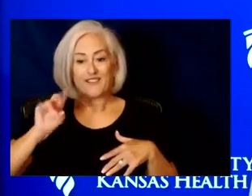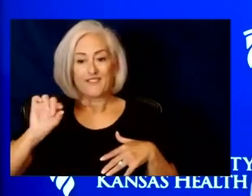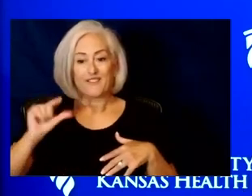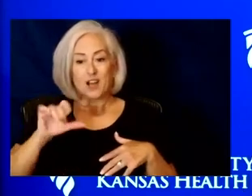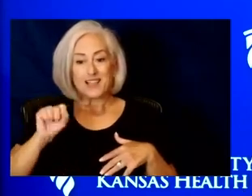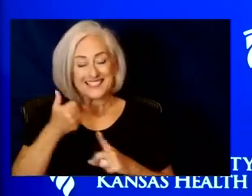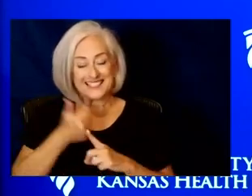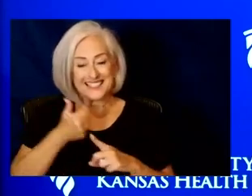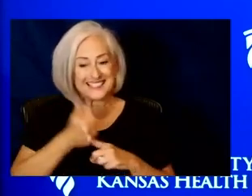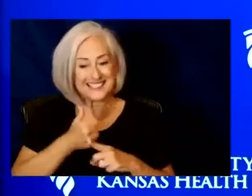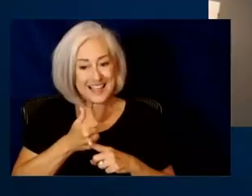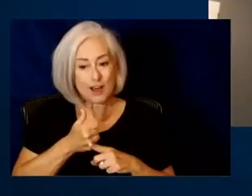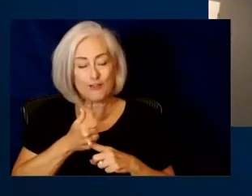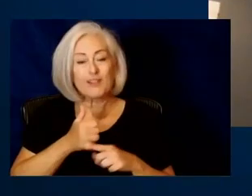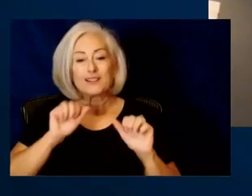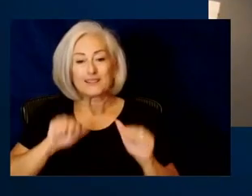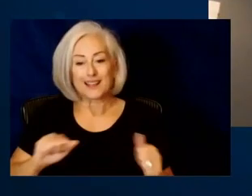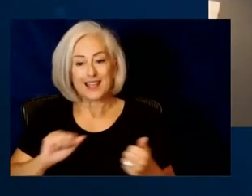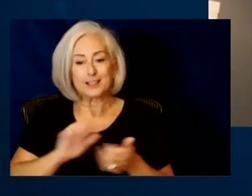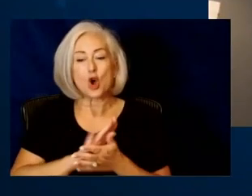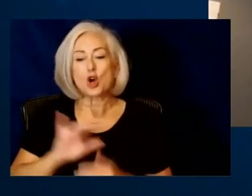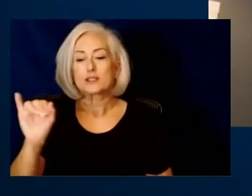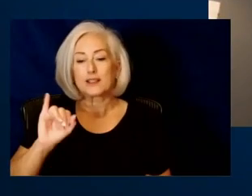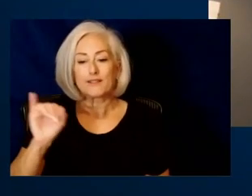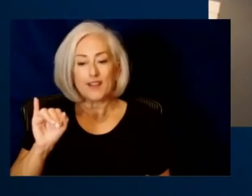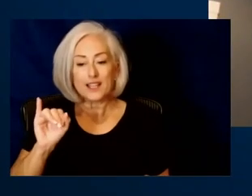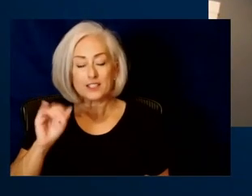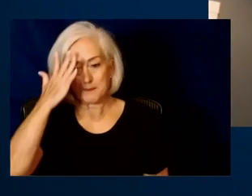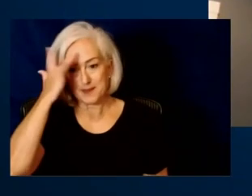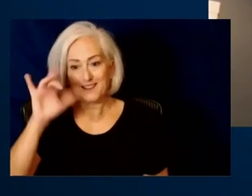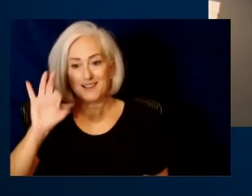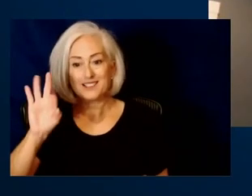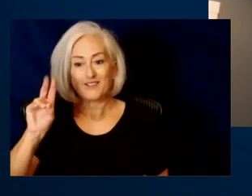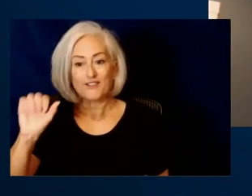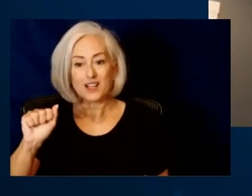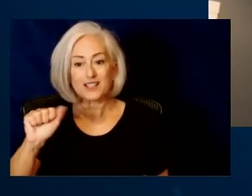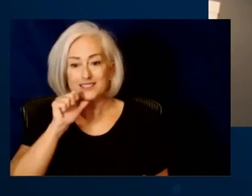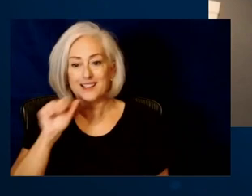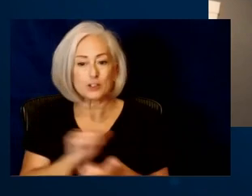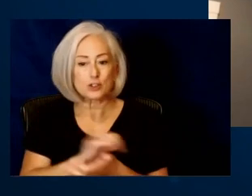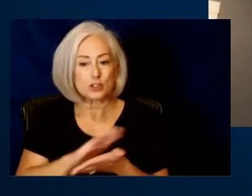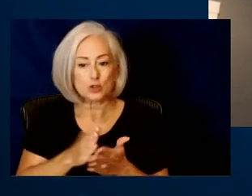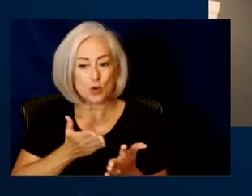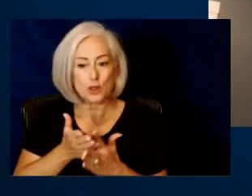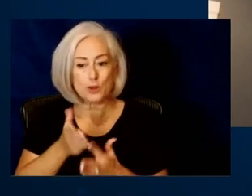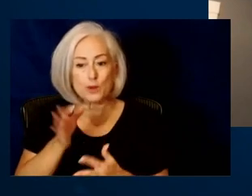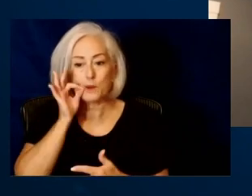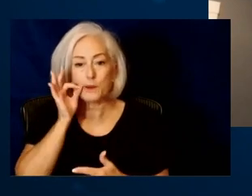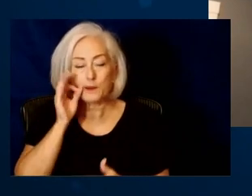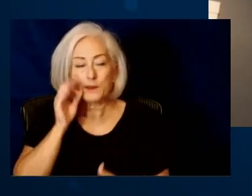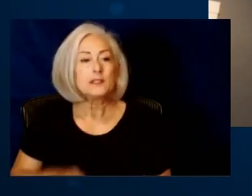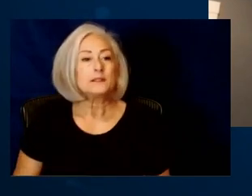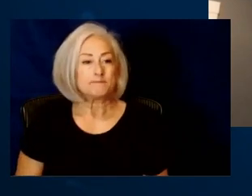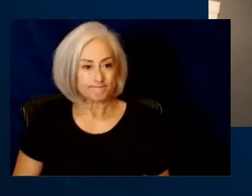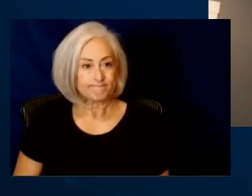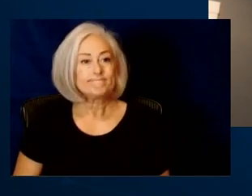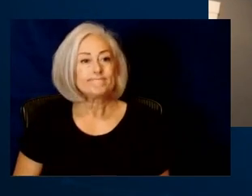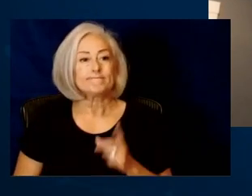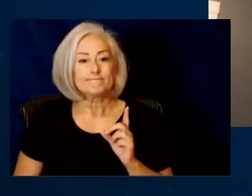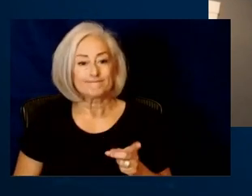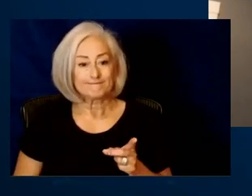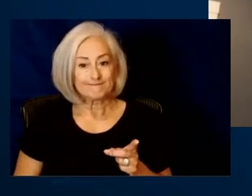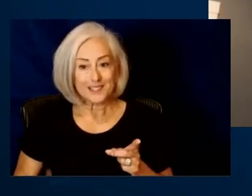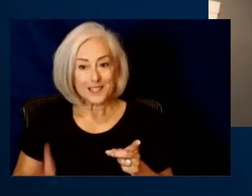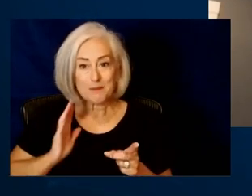risk there as well. And Dr. Pike, because I remember when you and I first met a few years ago, you had hair on the top of your head and not on the bottom of your